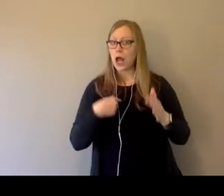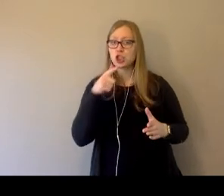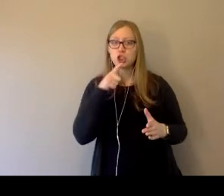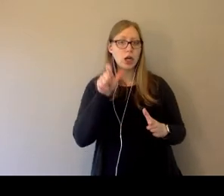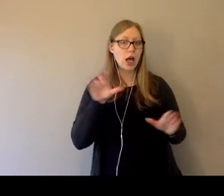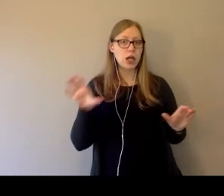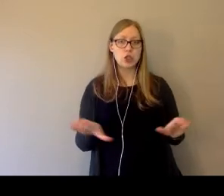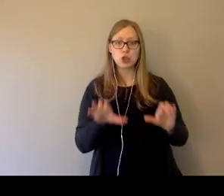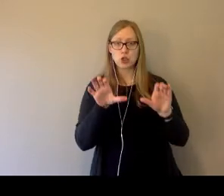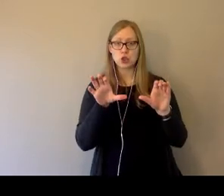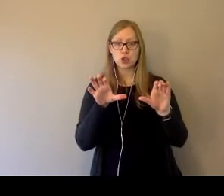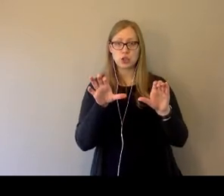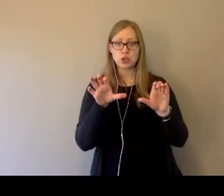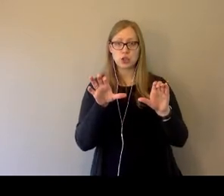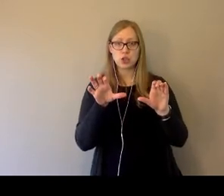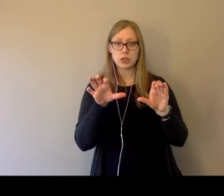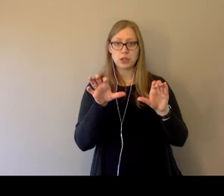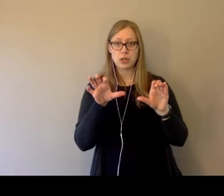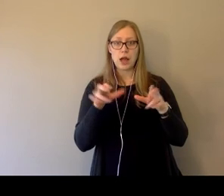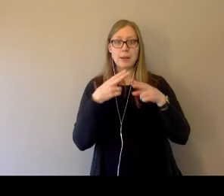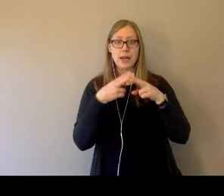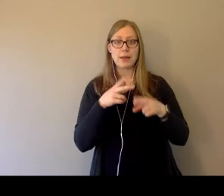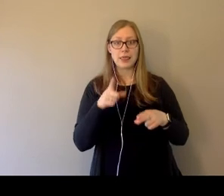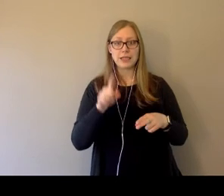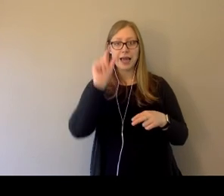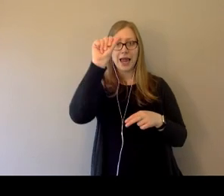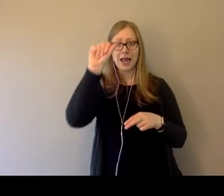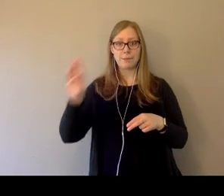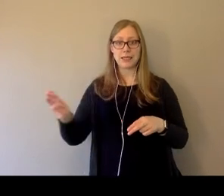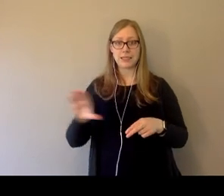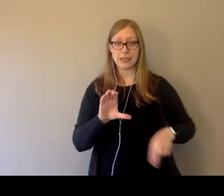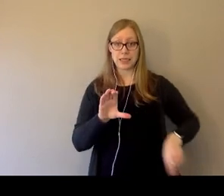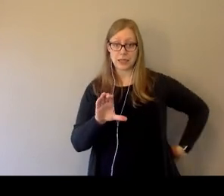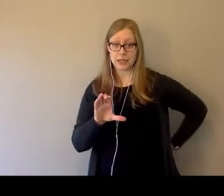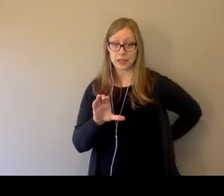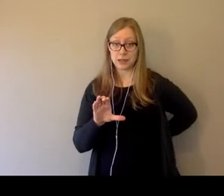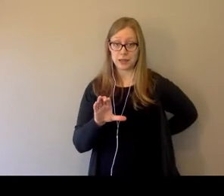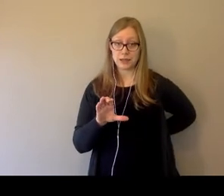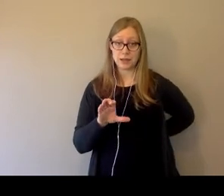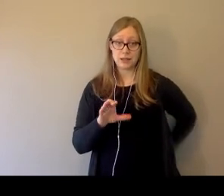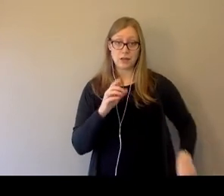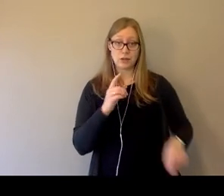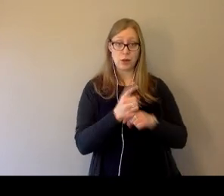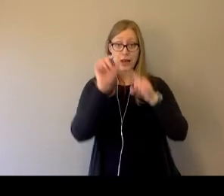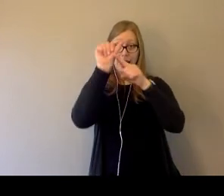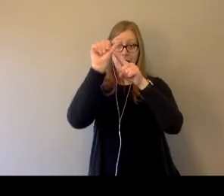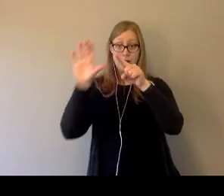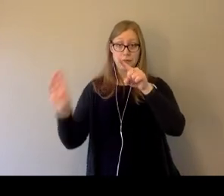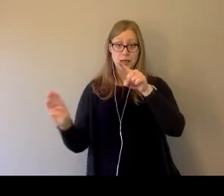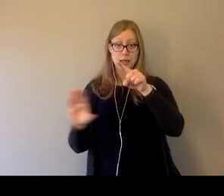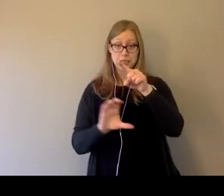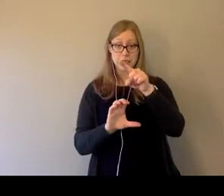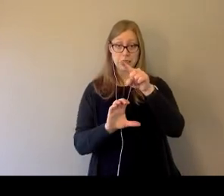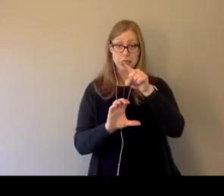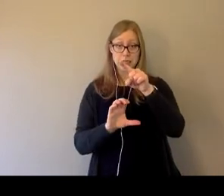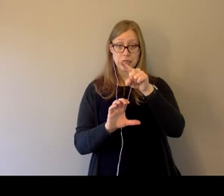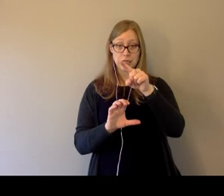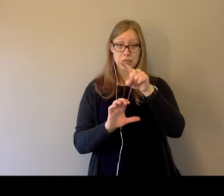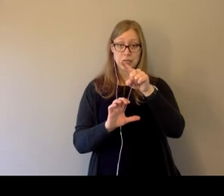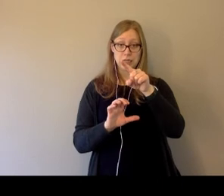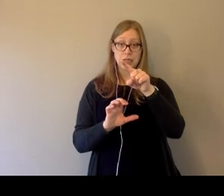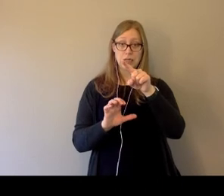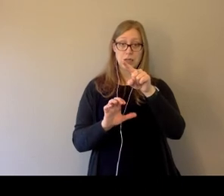this ABC. Why did I do that? Because I went in order of the letters. So I didn't need to, but I did. But if